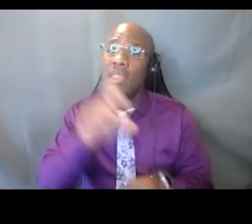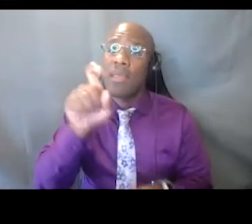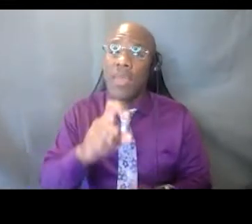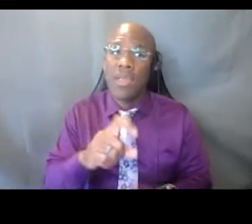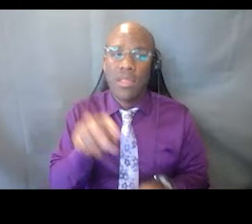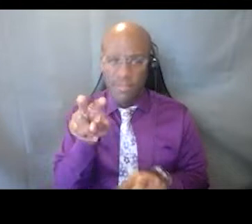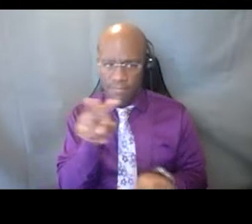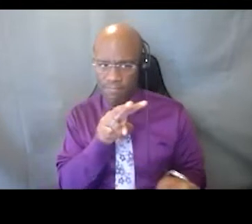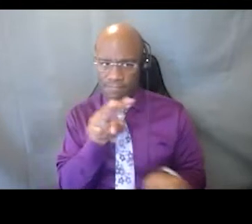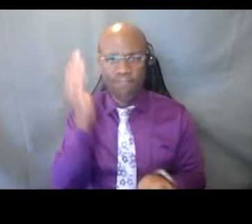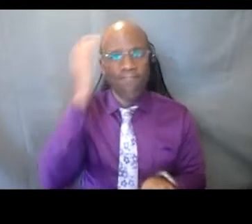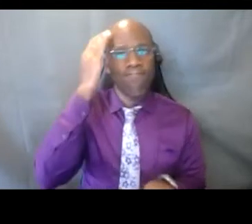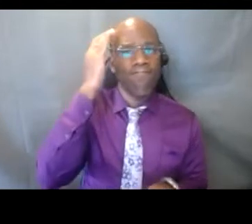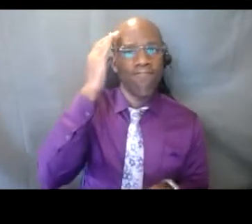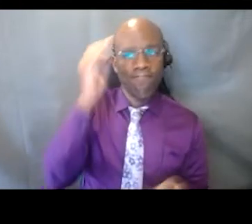know,